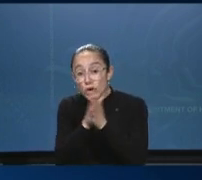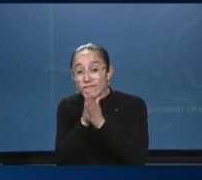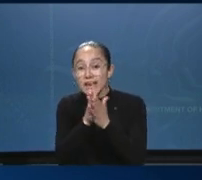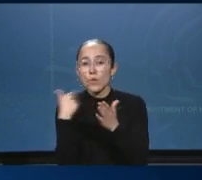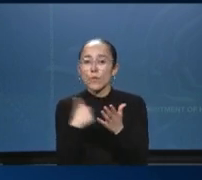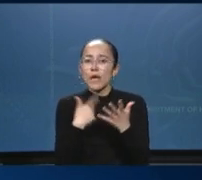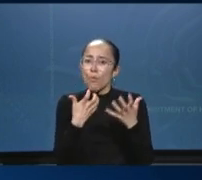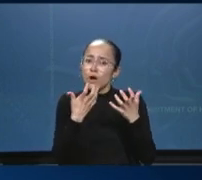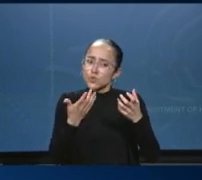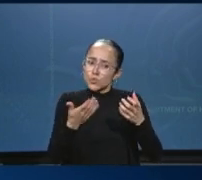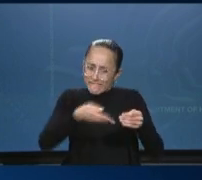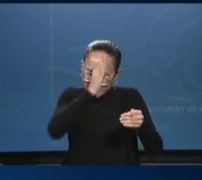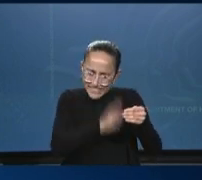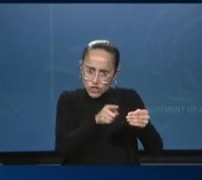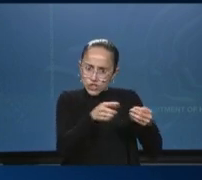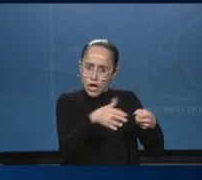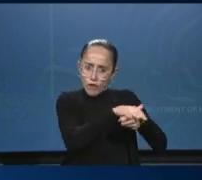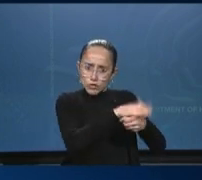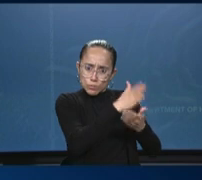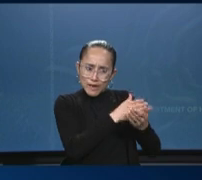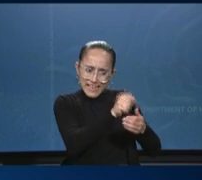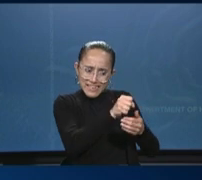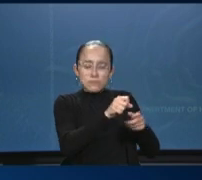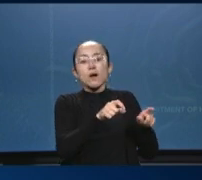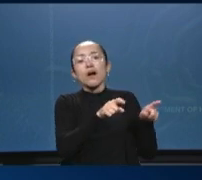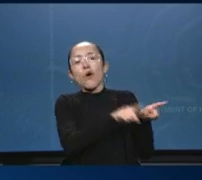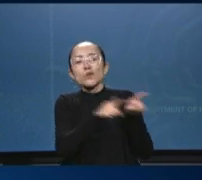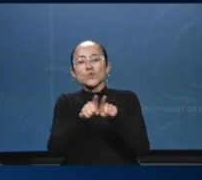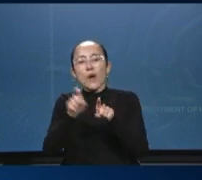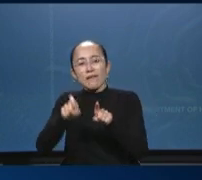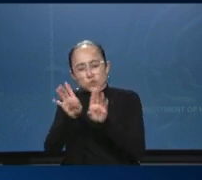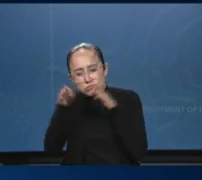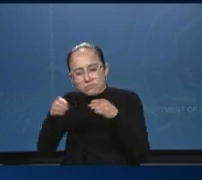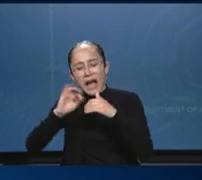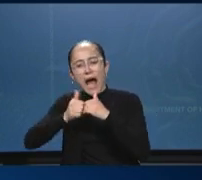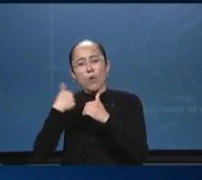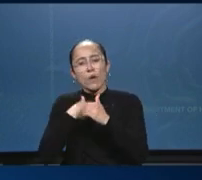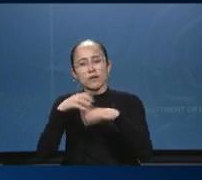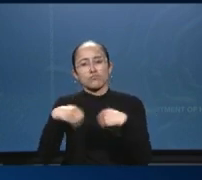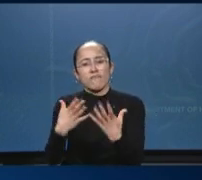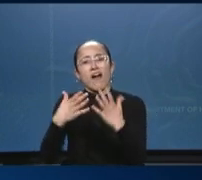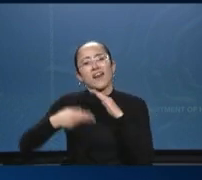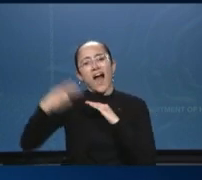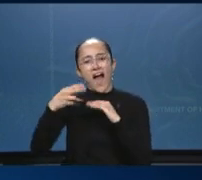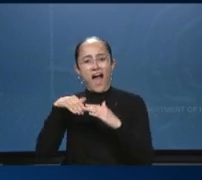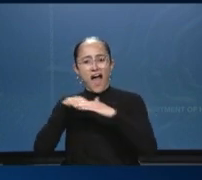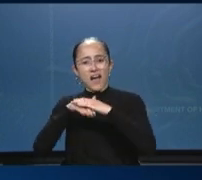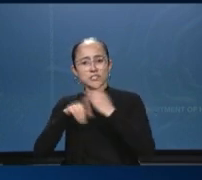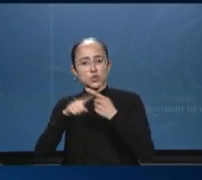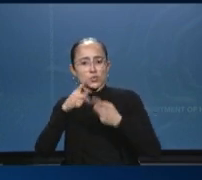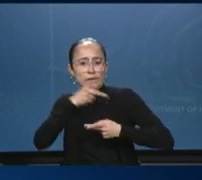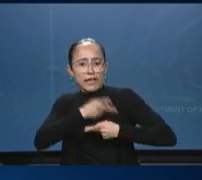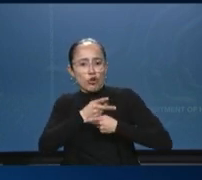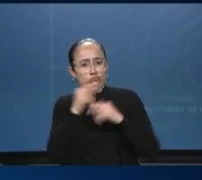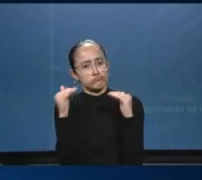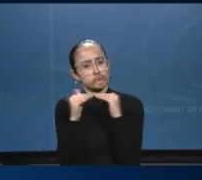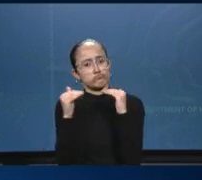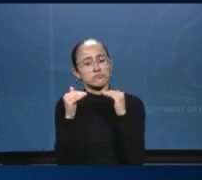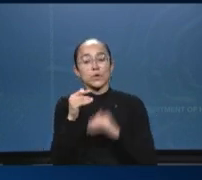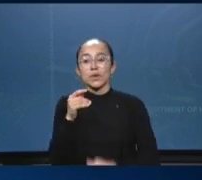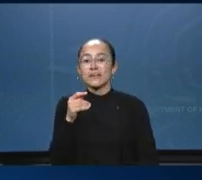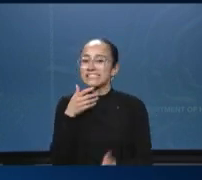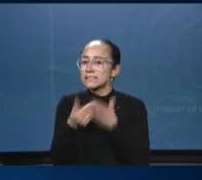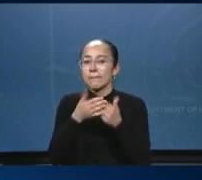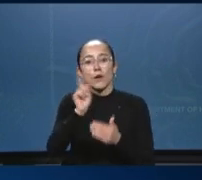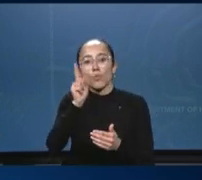coverage piece, and we want to think about how to make sure we have equitable, high-quality access to care for individuals, regardless of where they